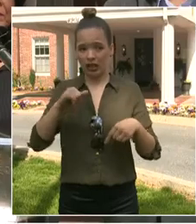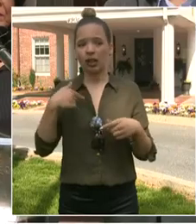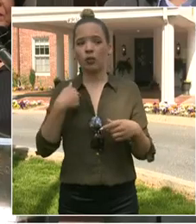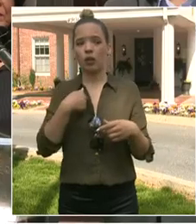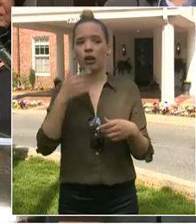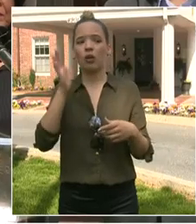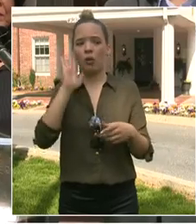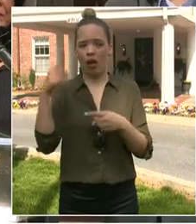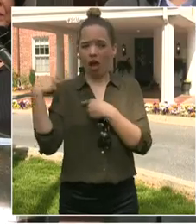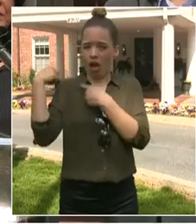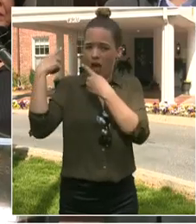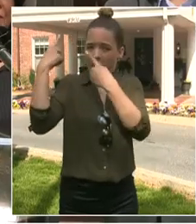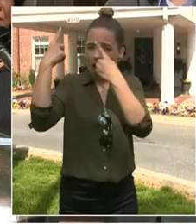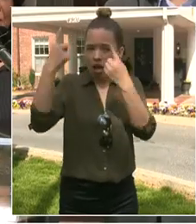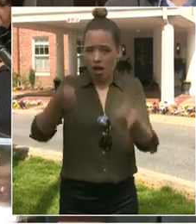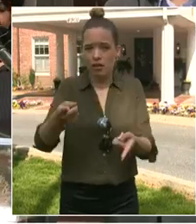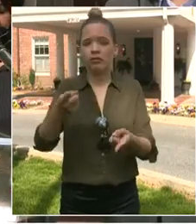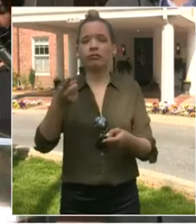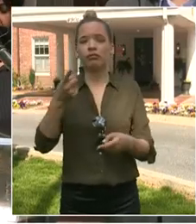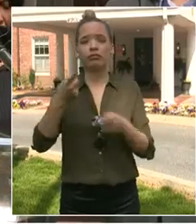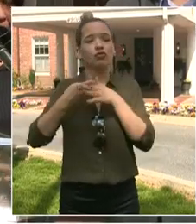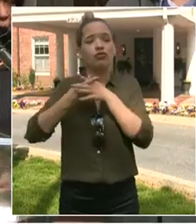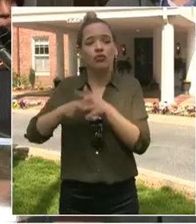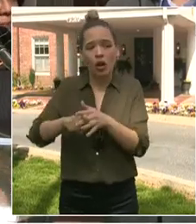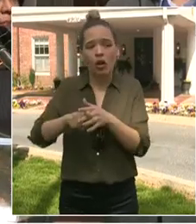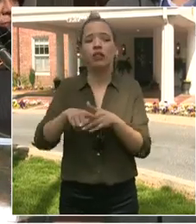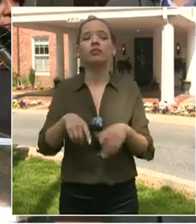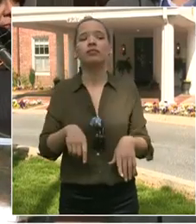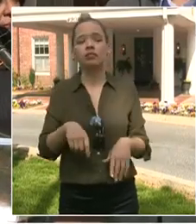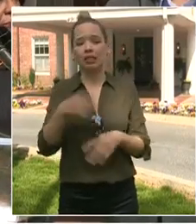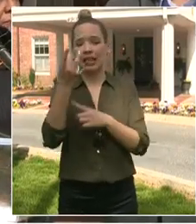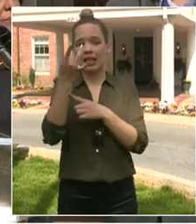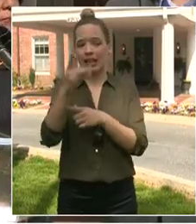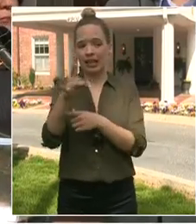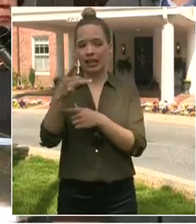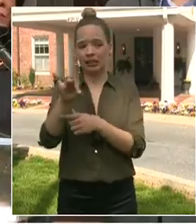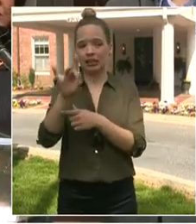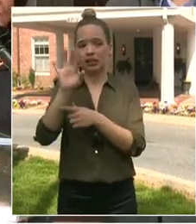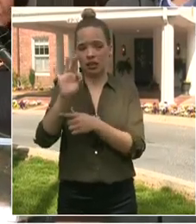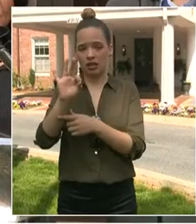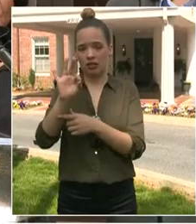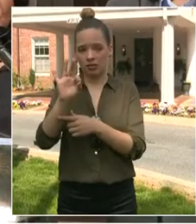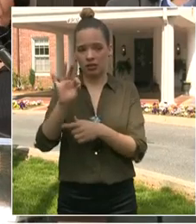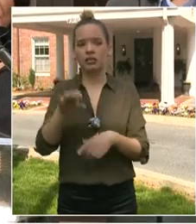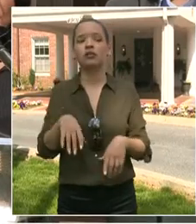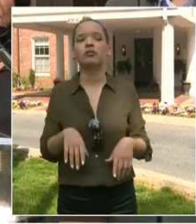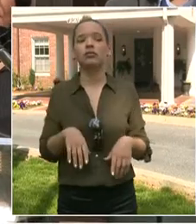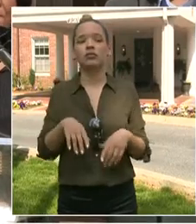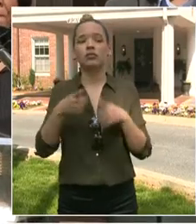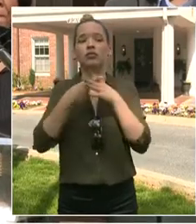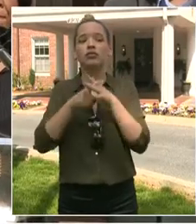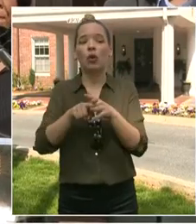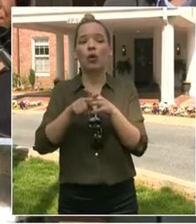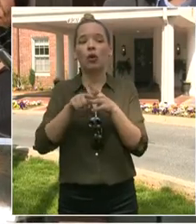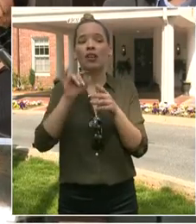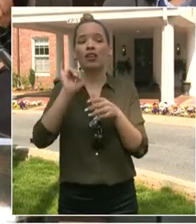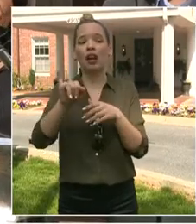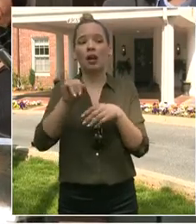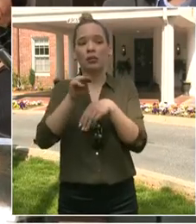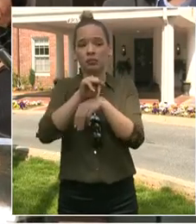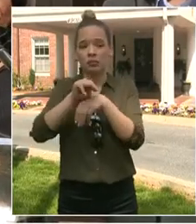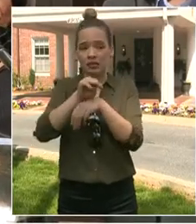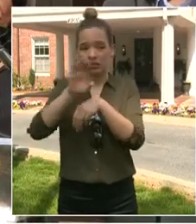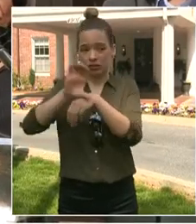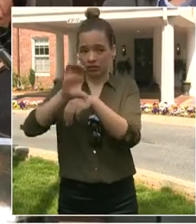1889 with the help of Foundry United Methodist Church, which is down on 16th Street. We've actually been in a number